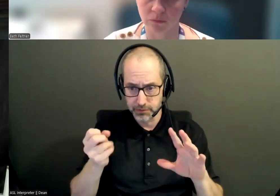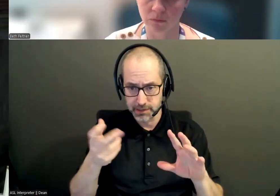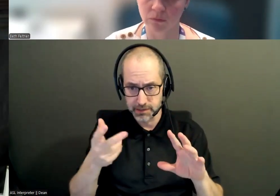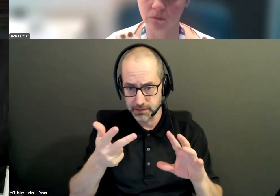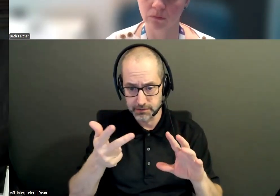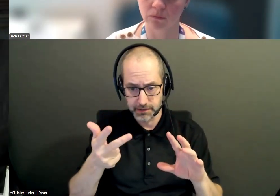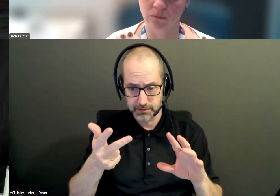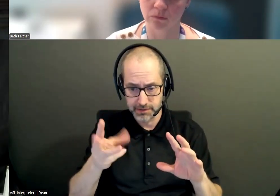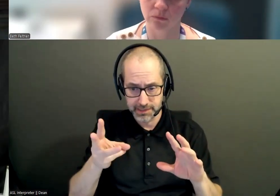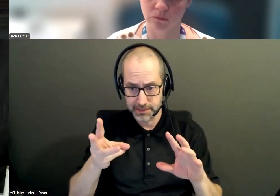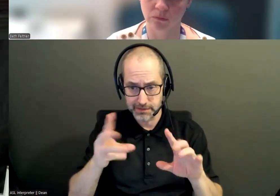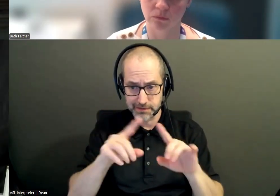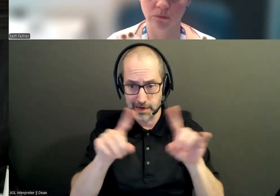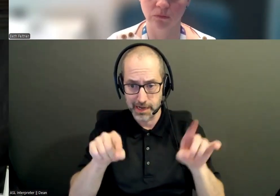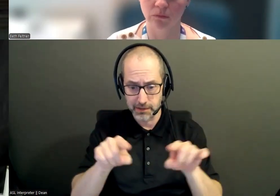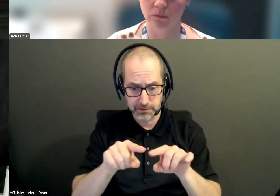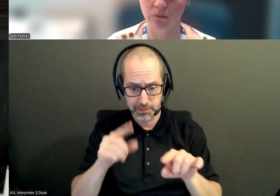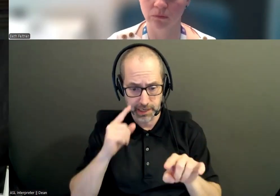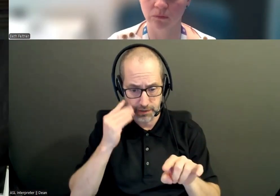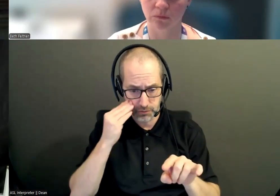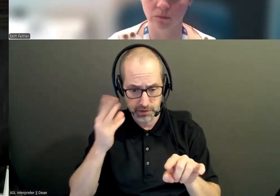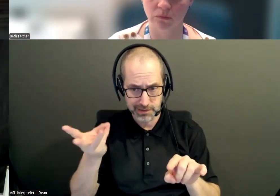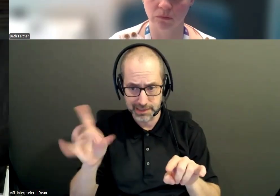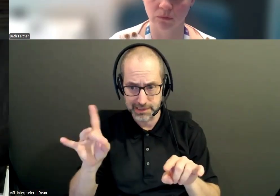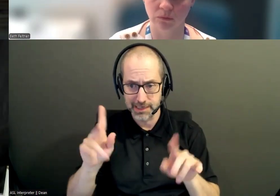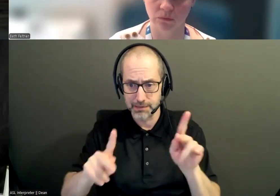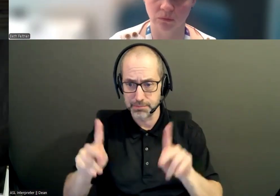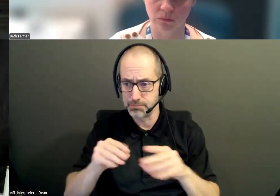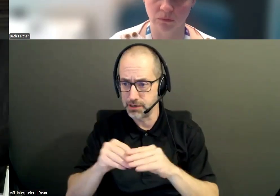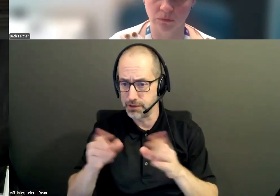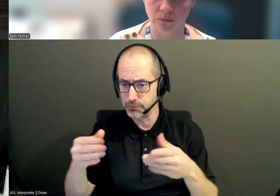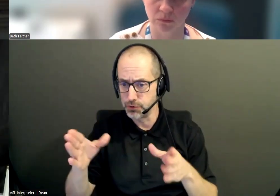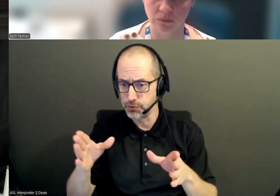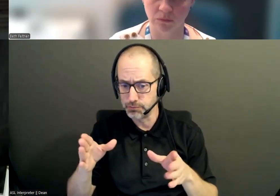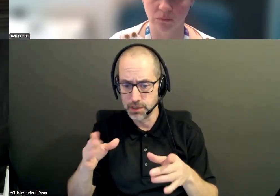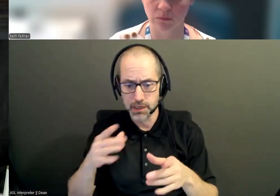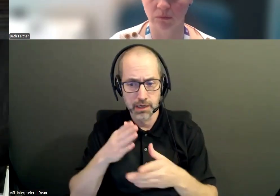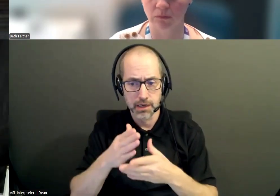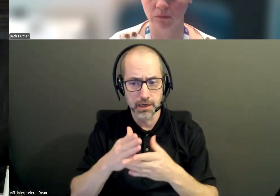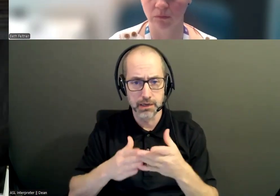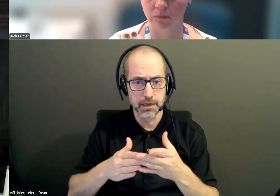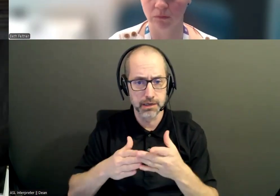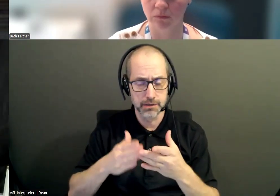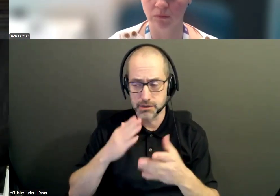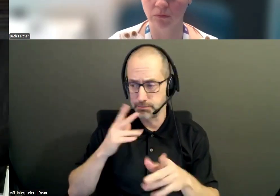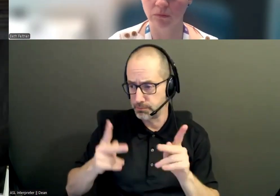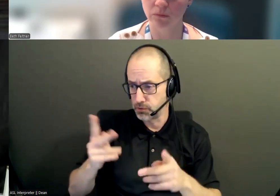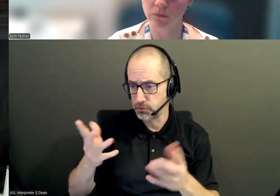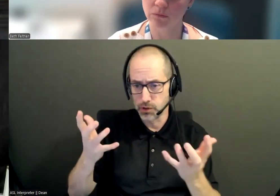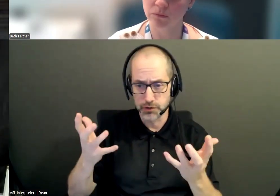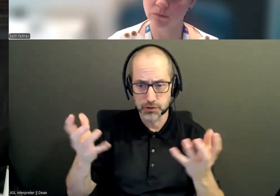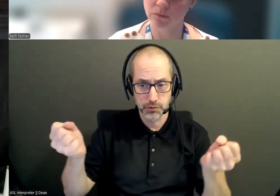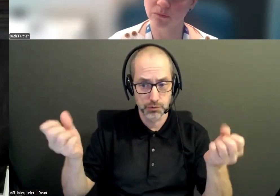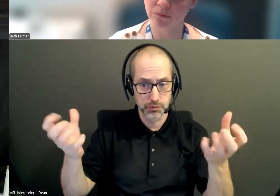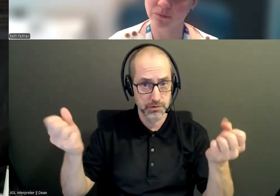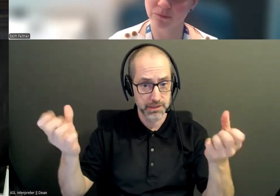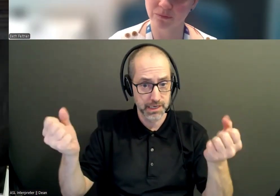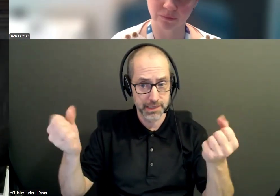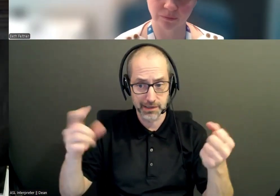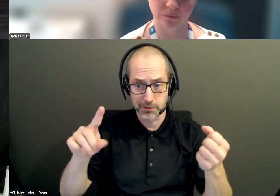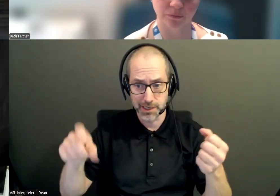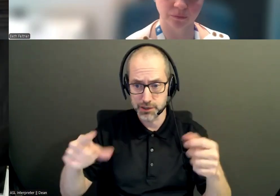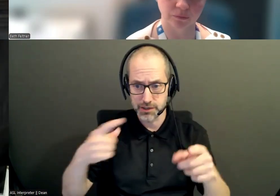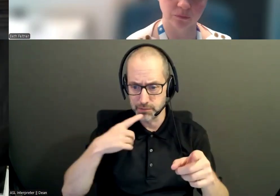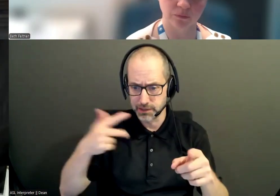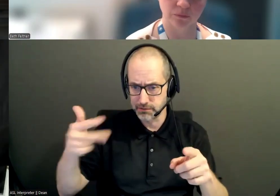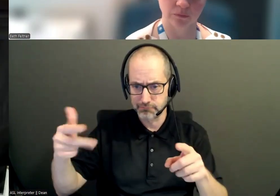I only see like 6 tiles, but I know there's Mm, 68 people in the room. There's some people who want to